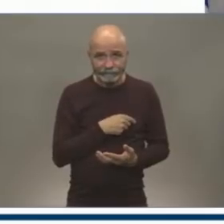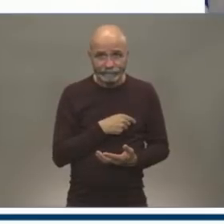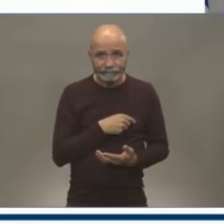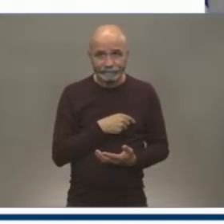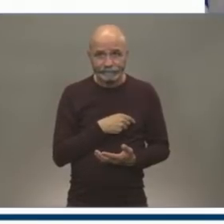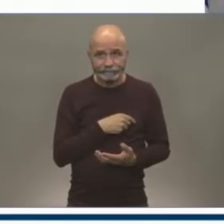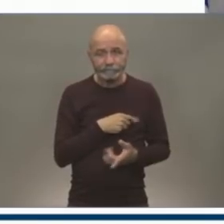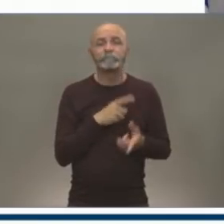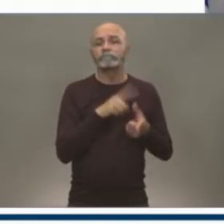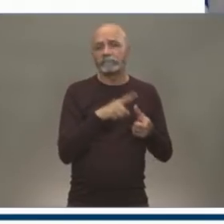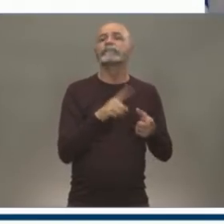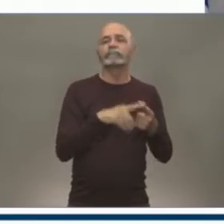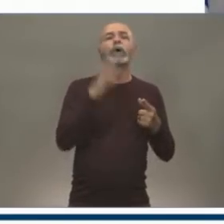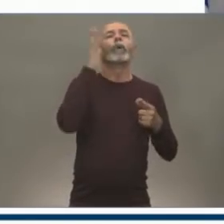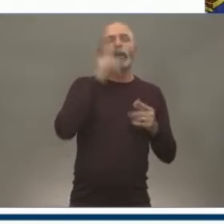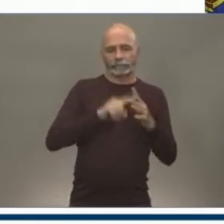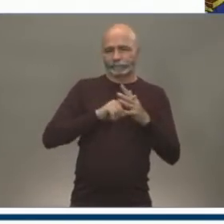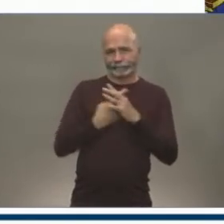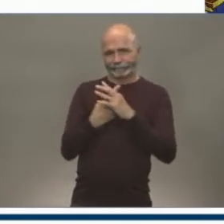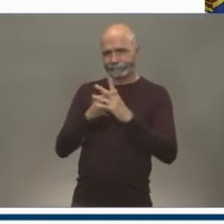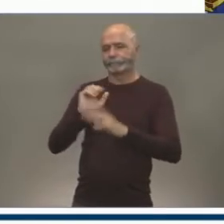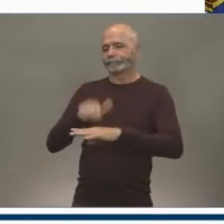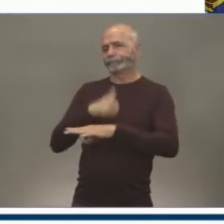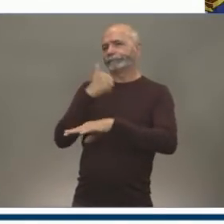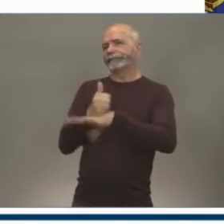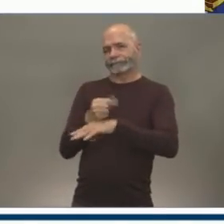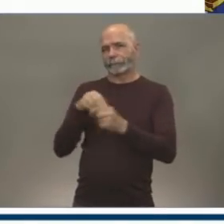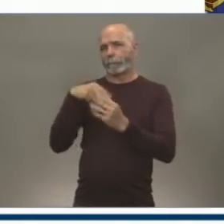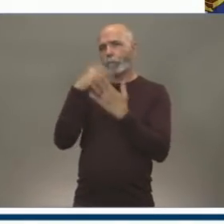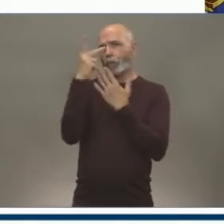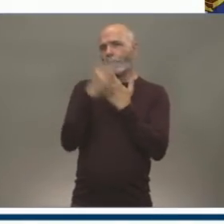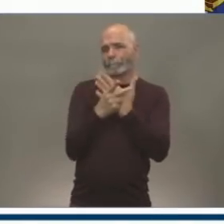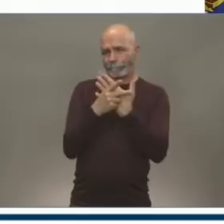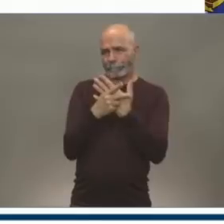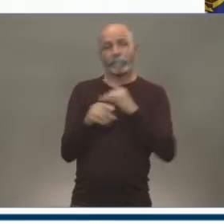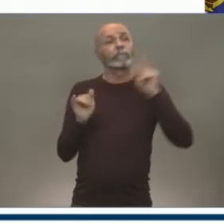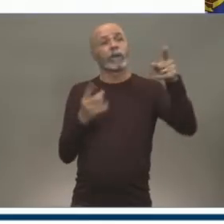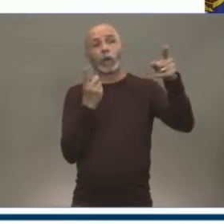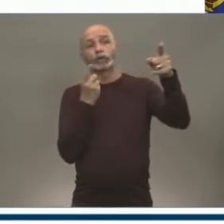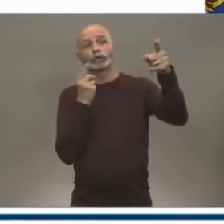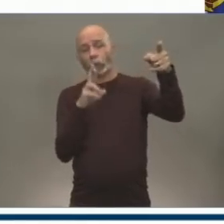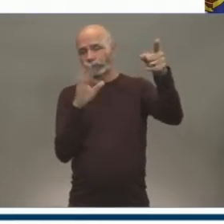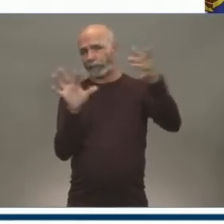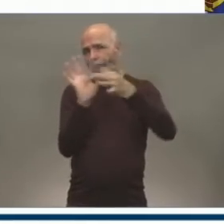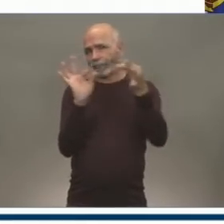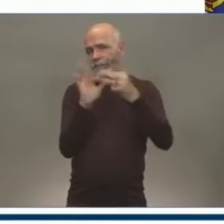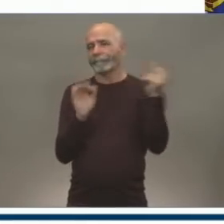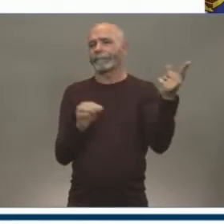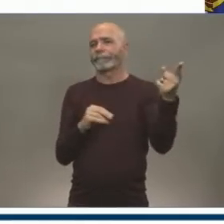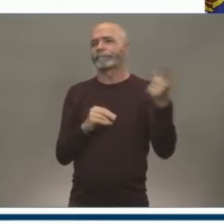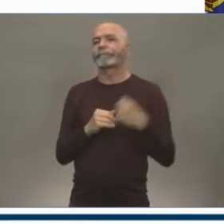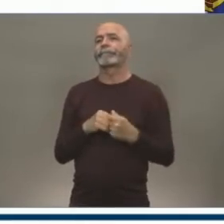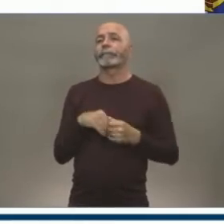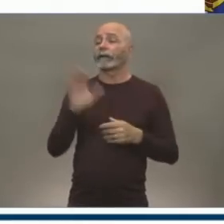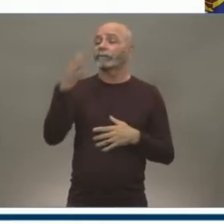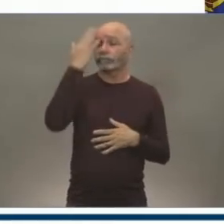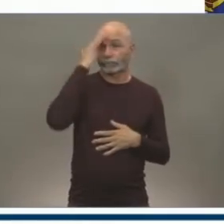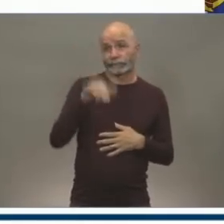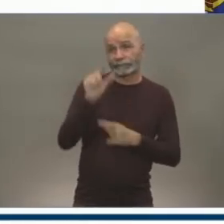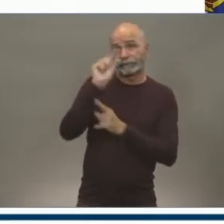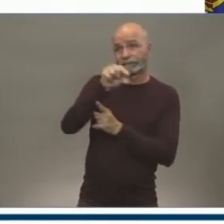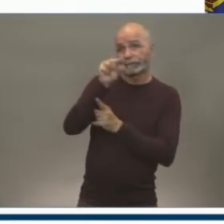the immunization program. Go. I'll add to that. Within government, we certainly, that my team,